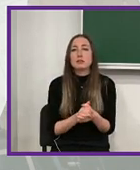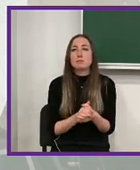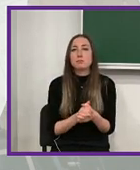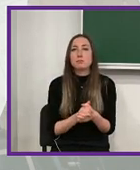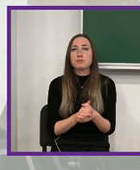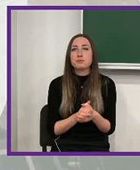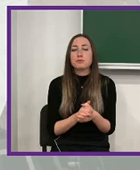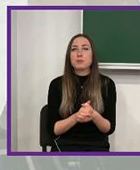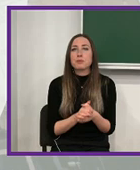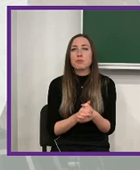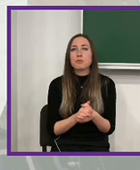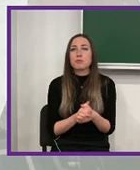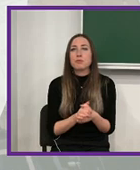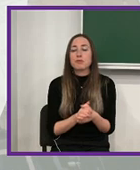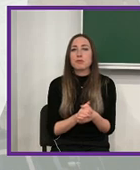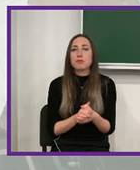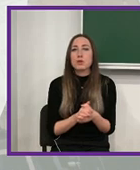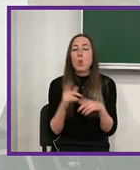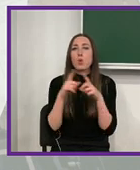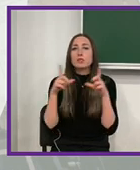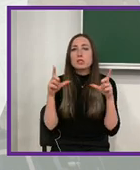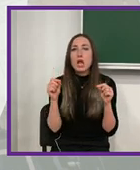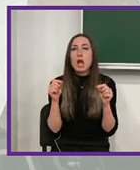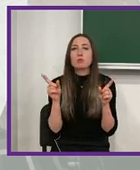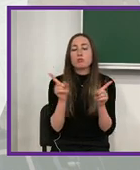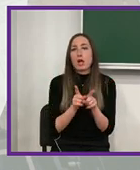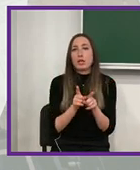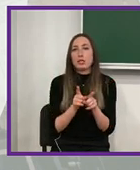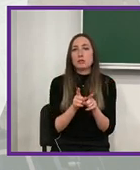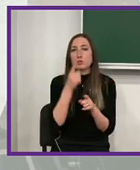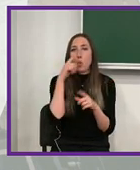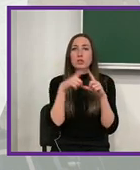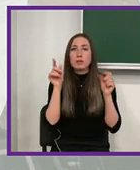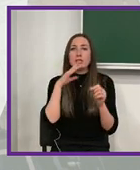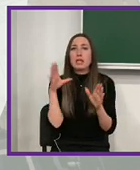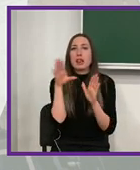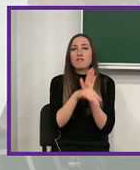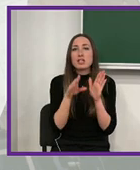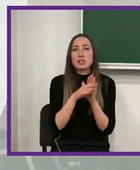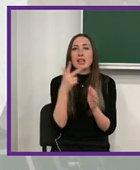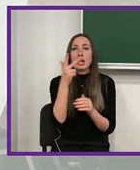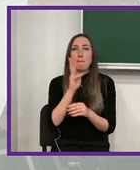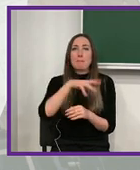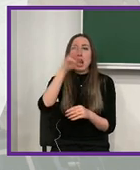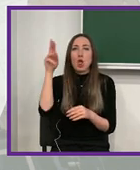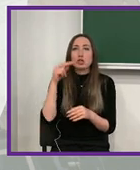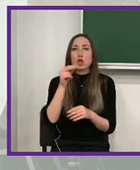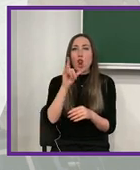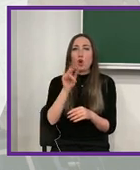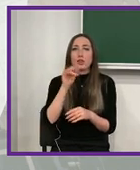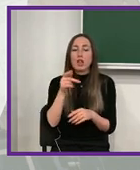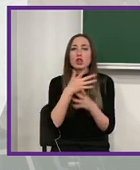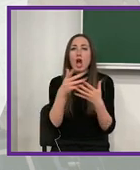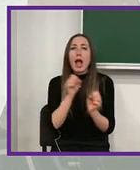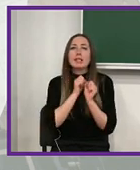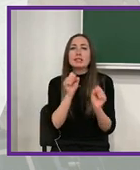from a company that invested like 3 million zloty into different protection mechanisms in the company. And what we've heard